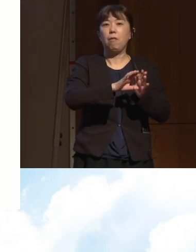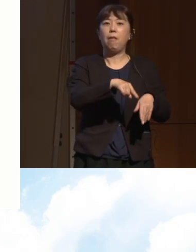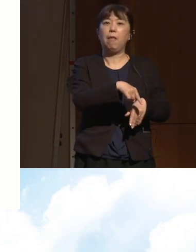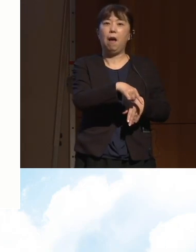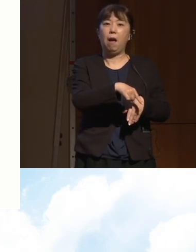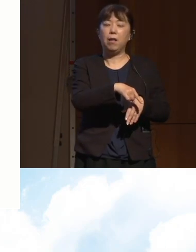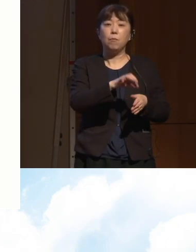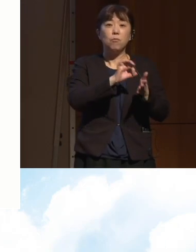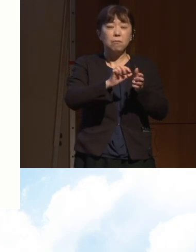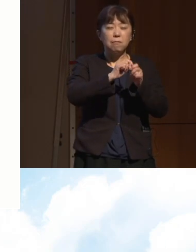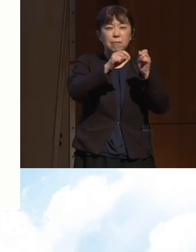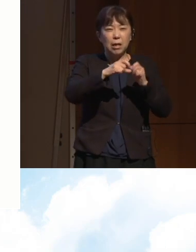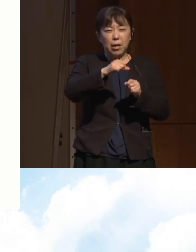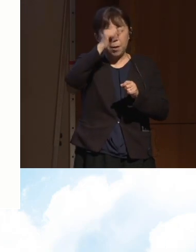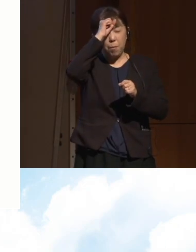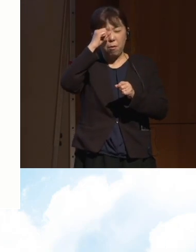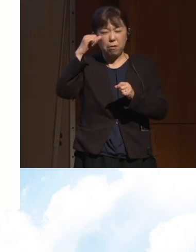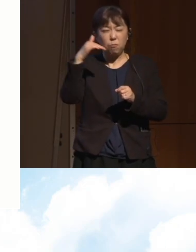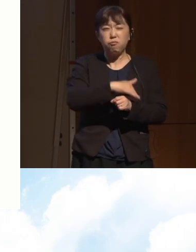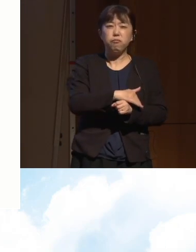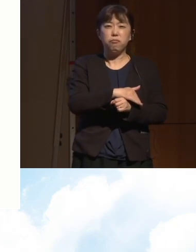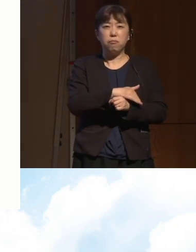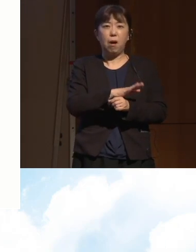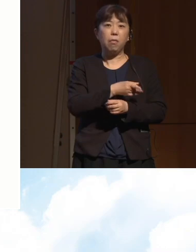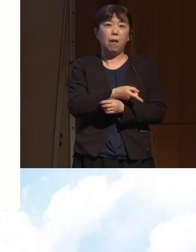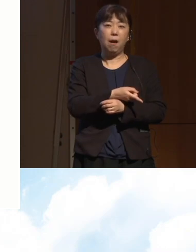RSV post-fusion protein